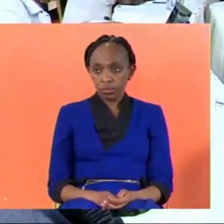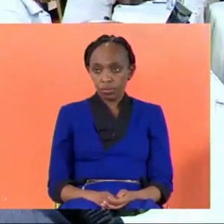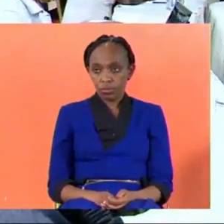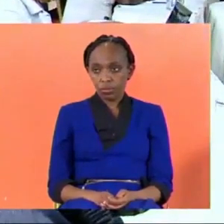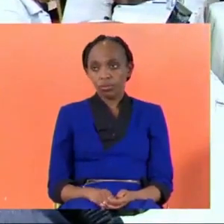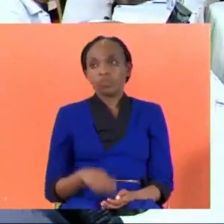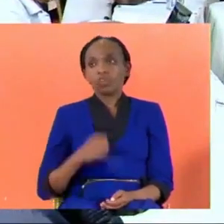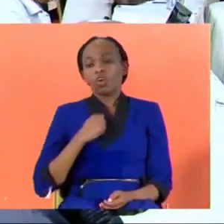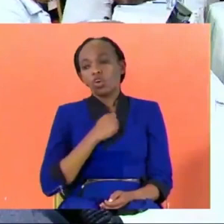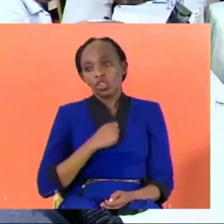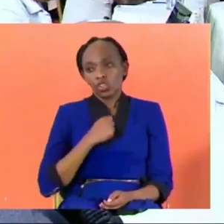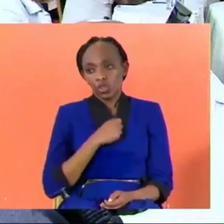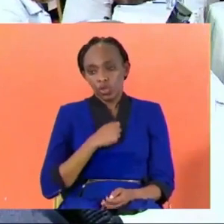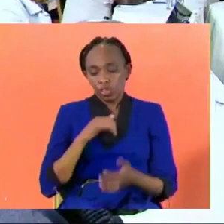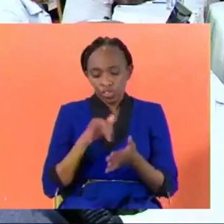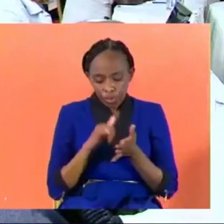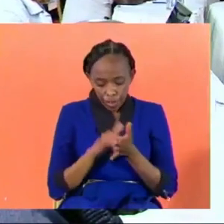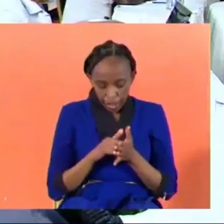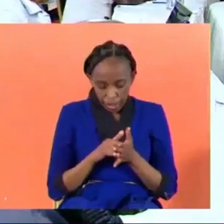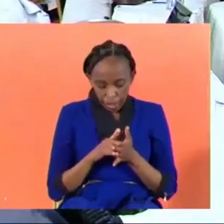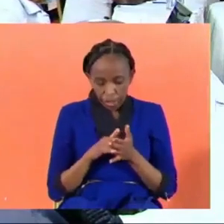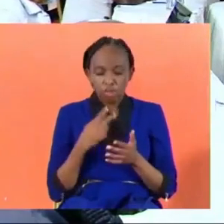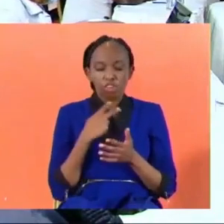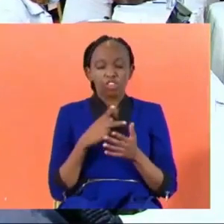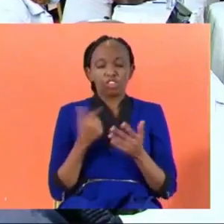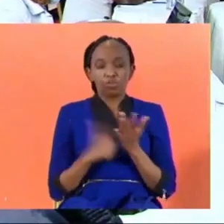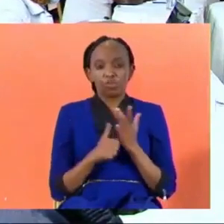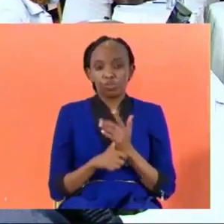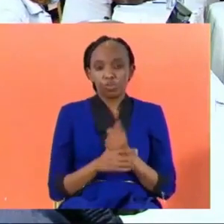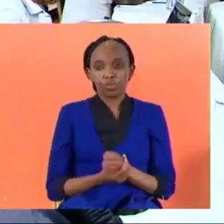Okay, sorry for that connectivity issue. That's fine.